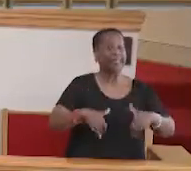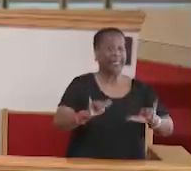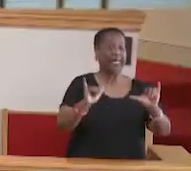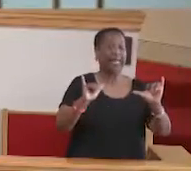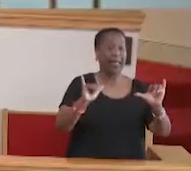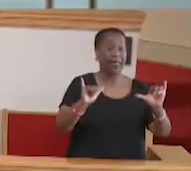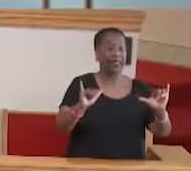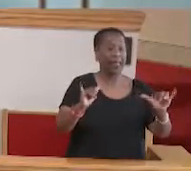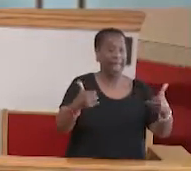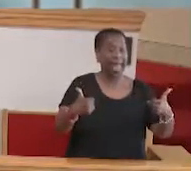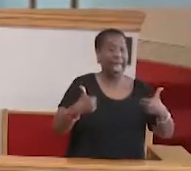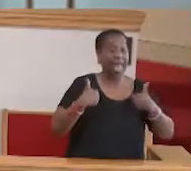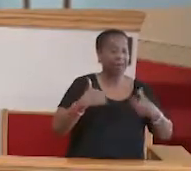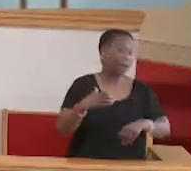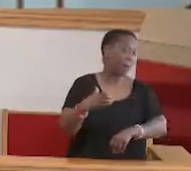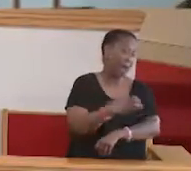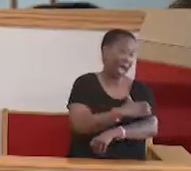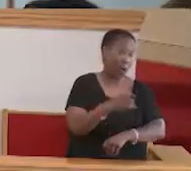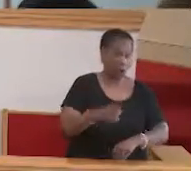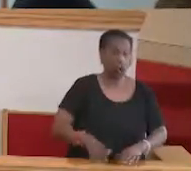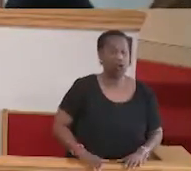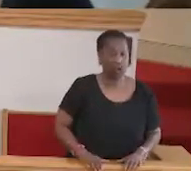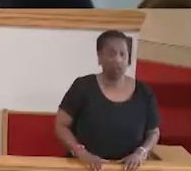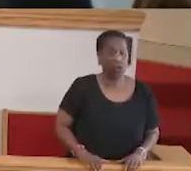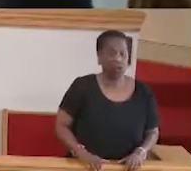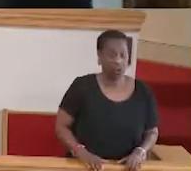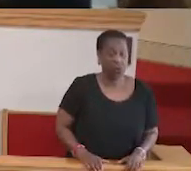has power. Amen.